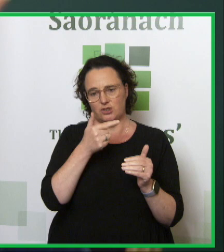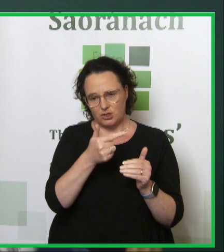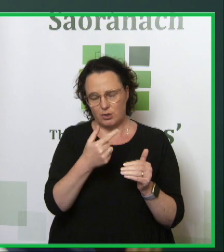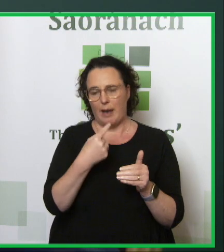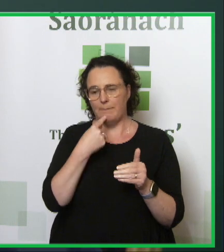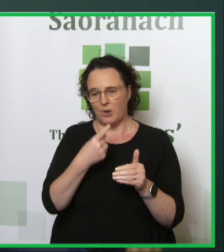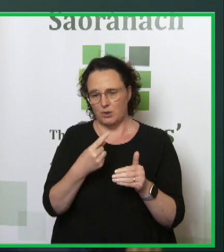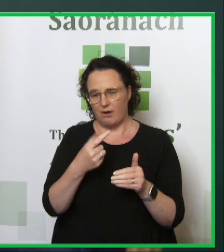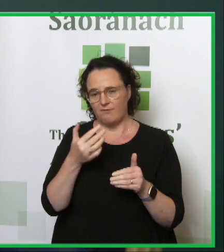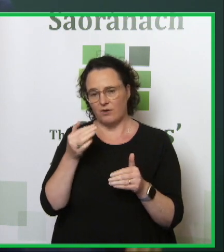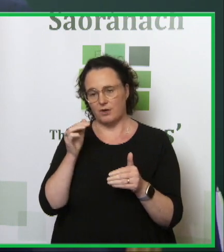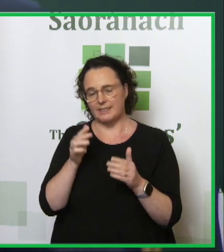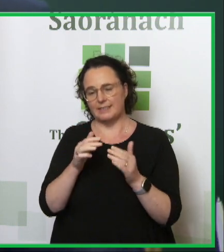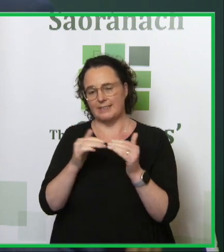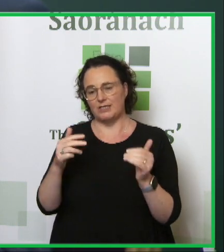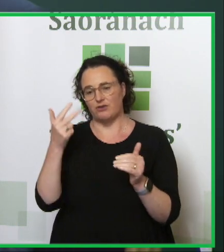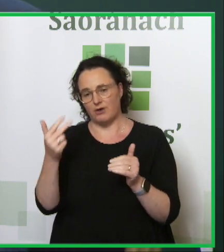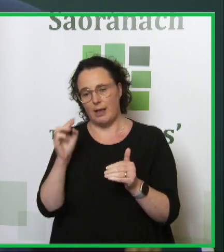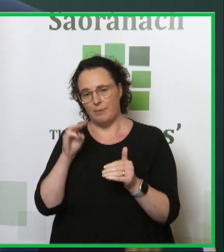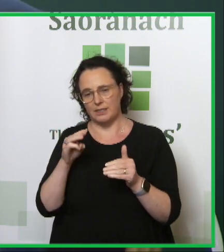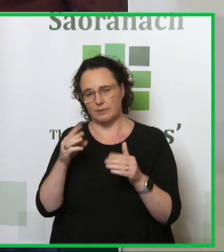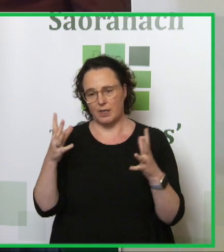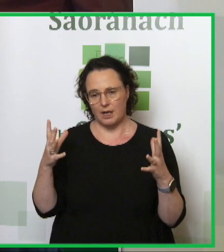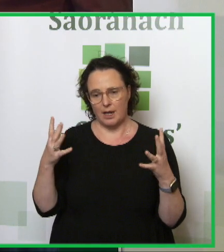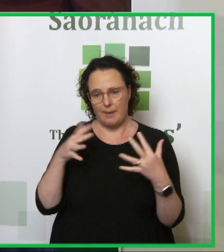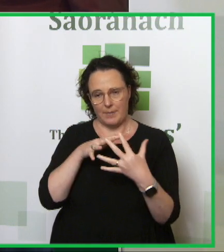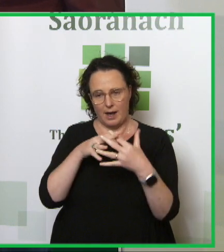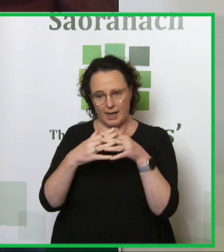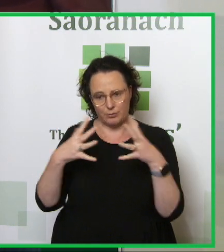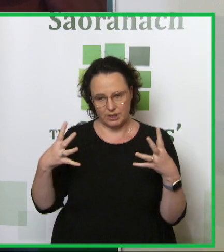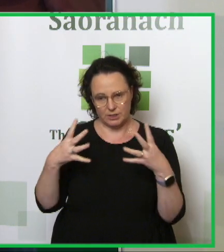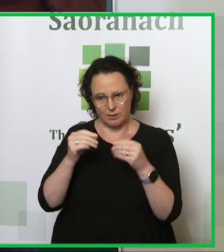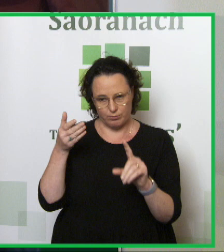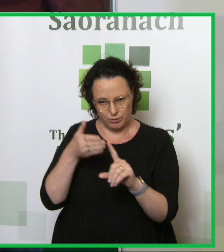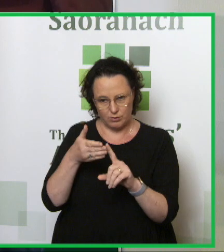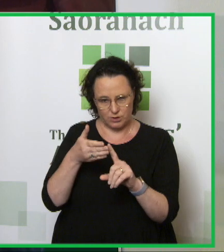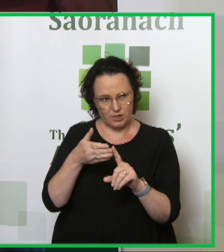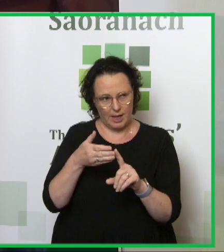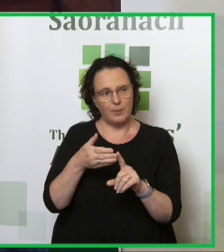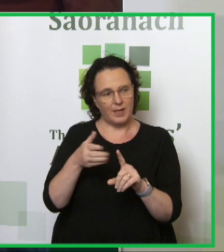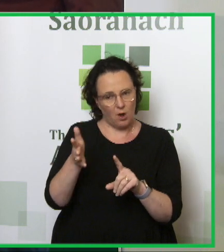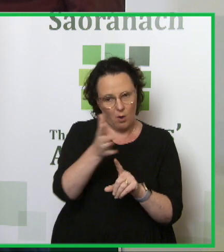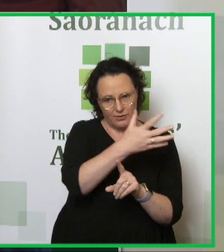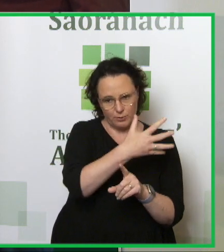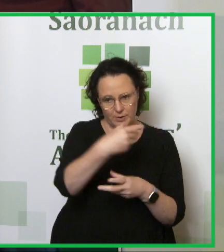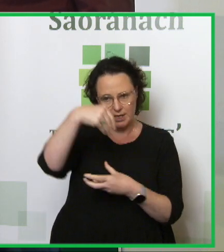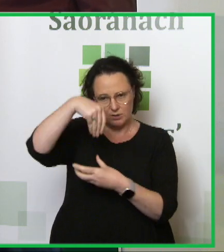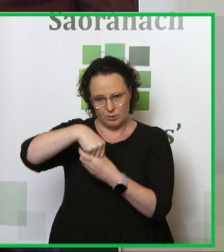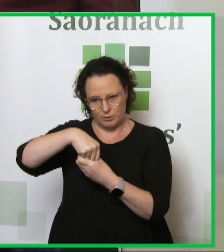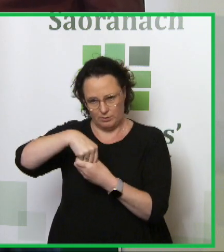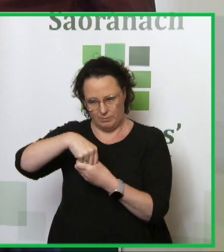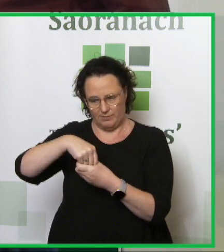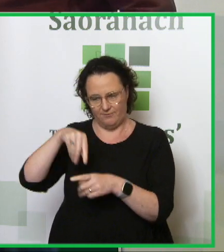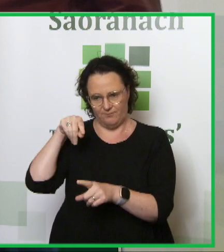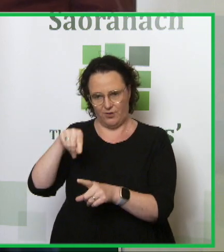approach. Can I check any other technical questions just in terms of process and outcome?